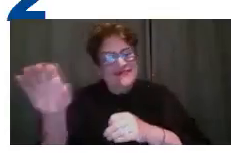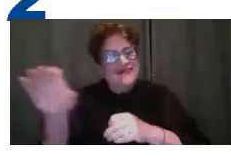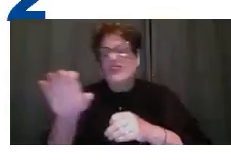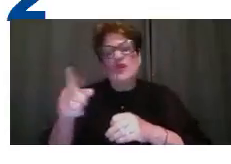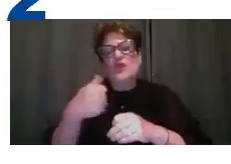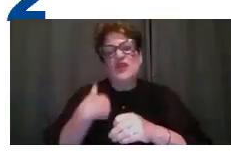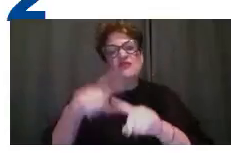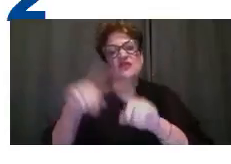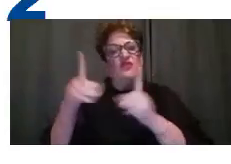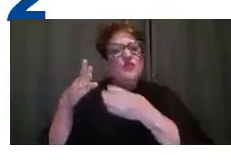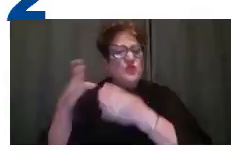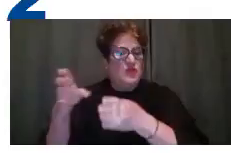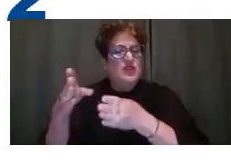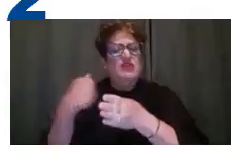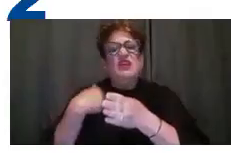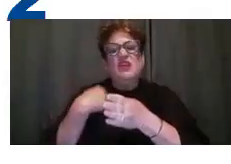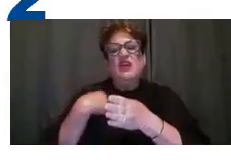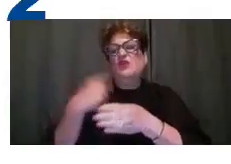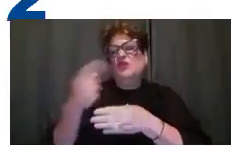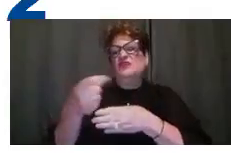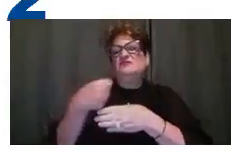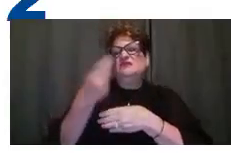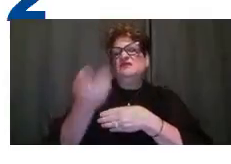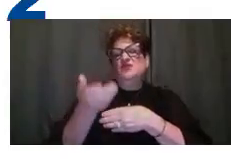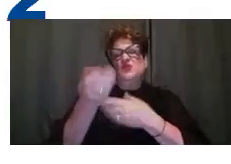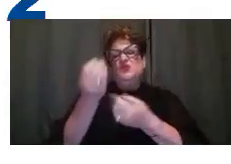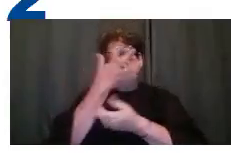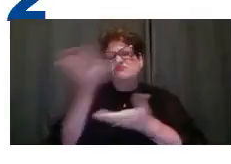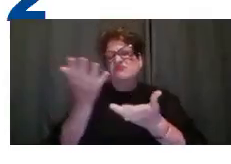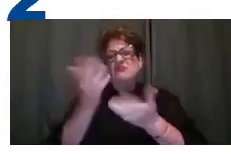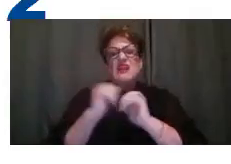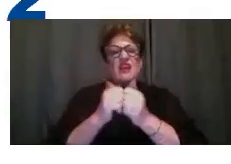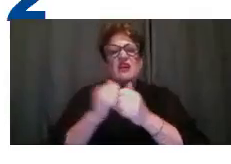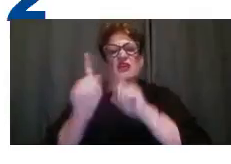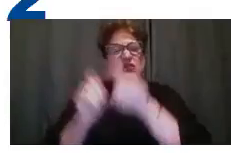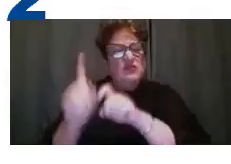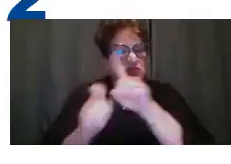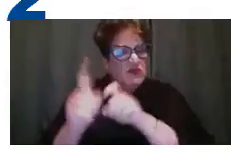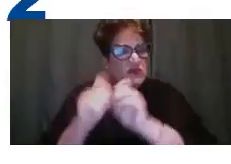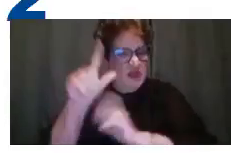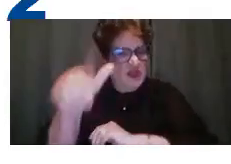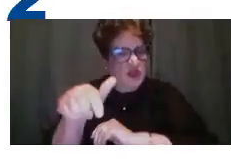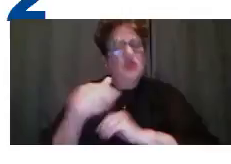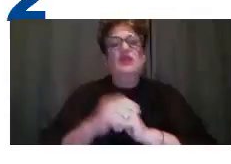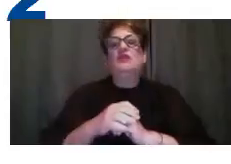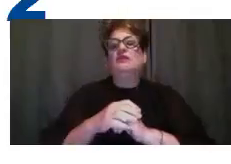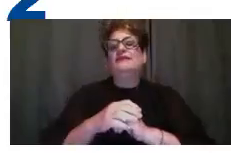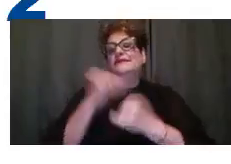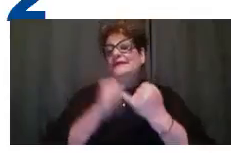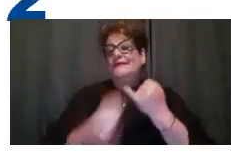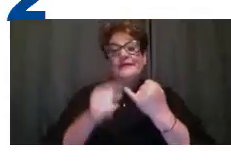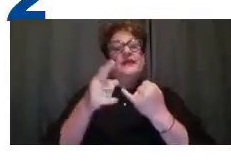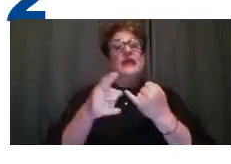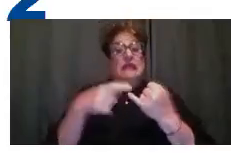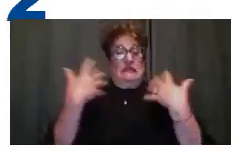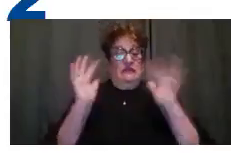you to access materials or ask questions later in the webinar. Finally, at the end of today's webinar, we will be asking